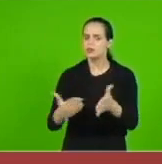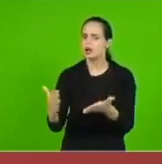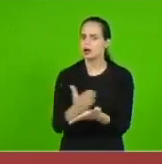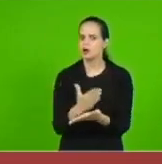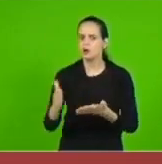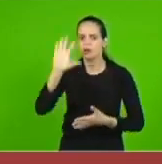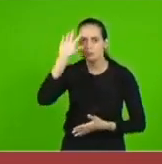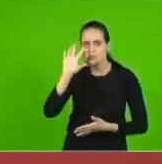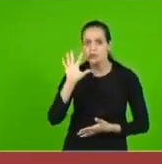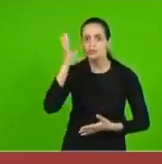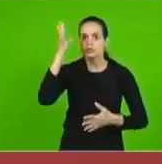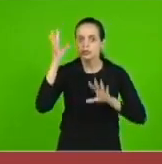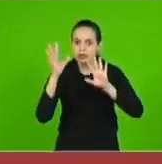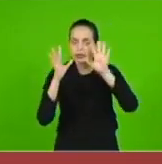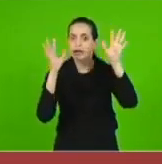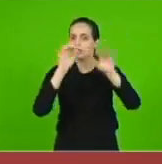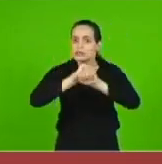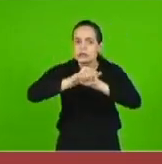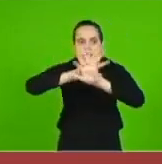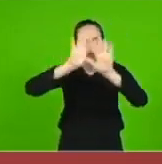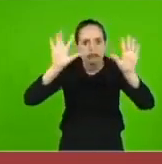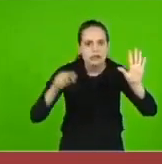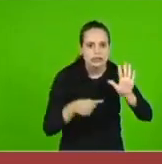We are going to point out a few visible